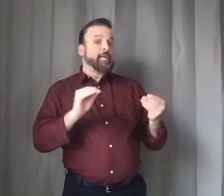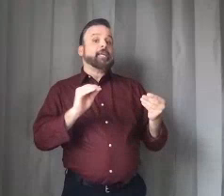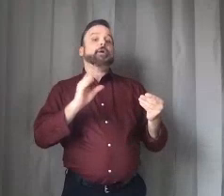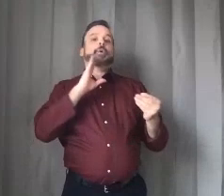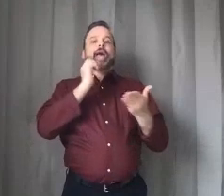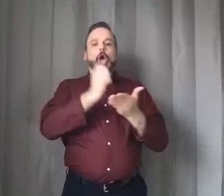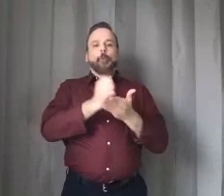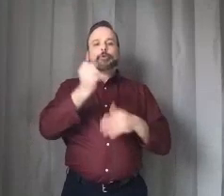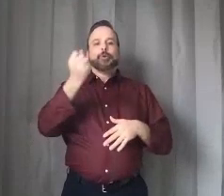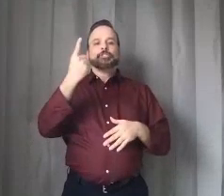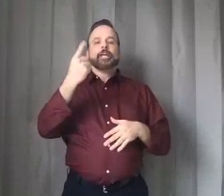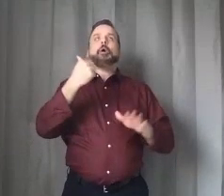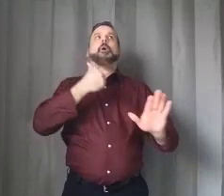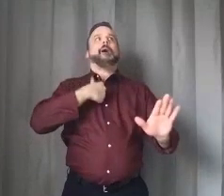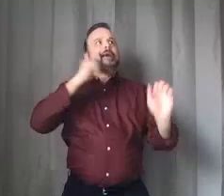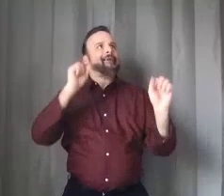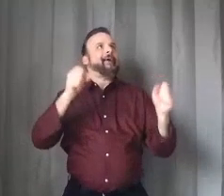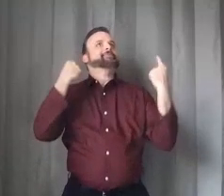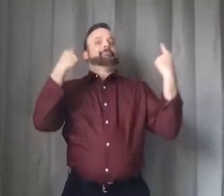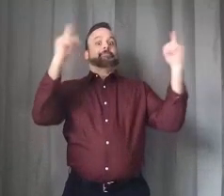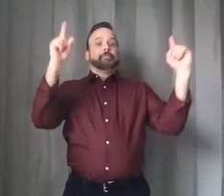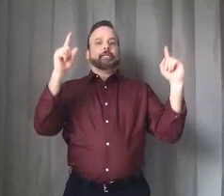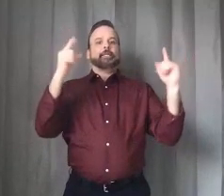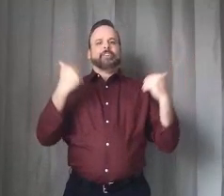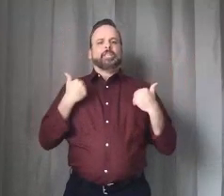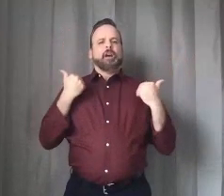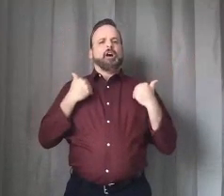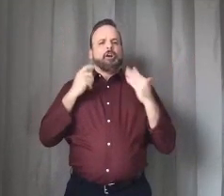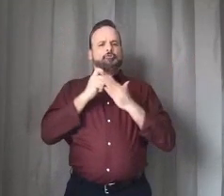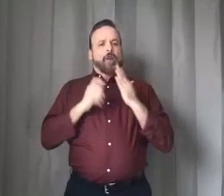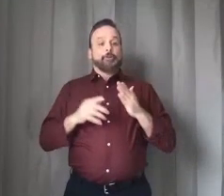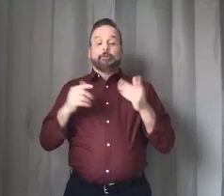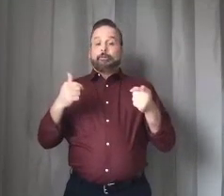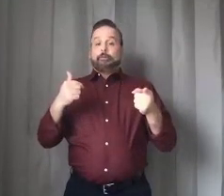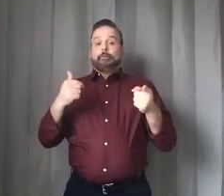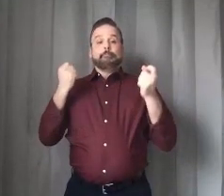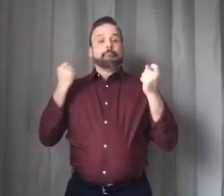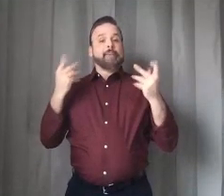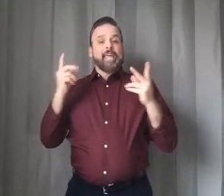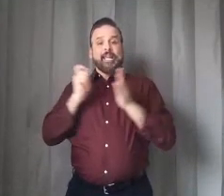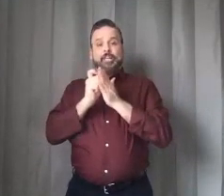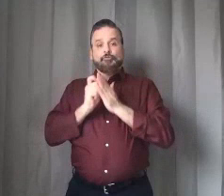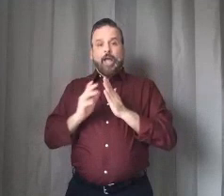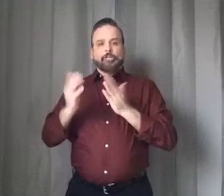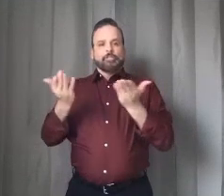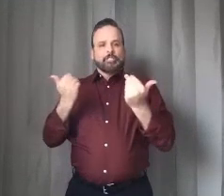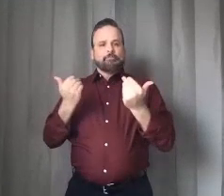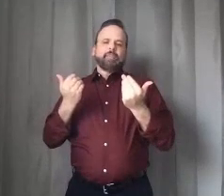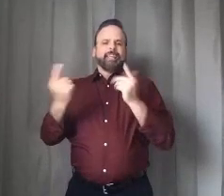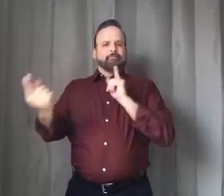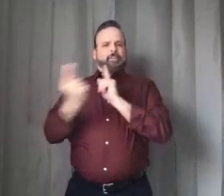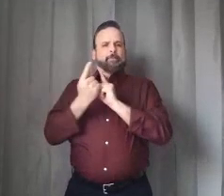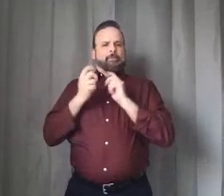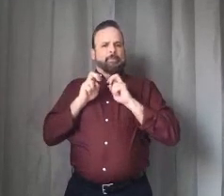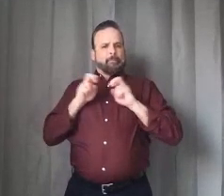It's kind of a sense memory thing. It's like I've had so many writers come up to me at panels and say like,